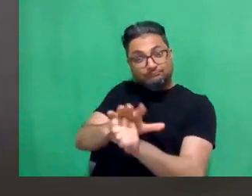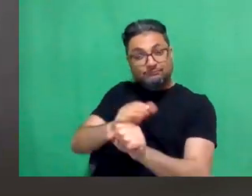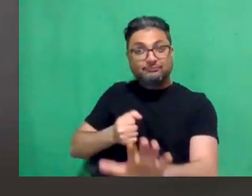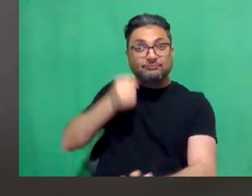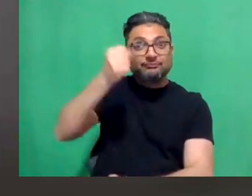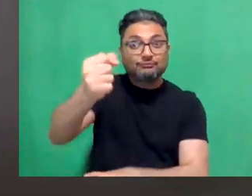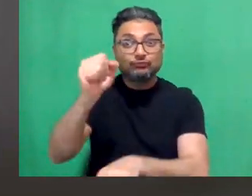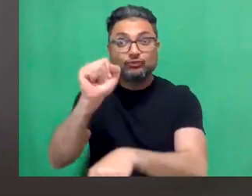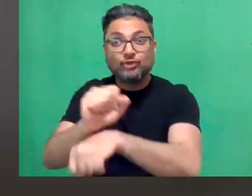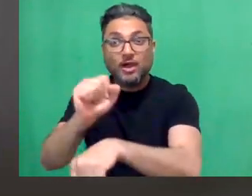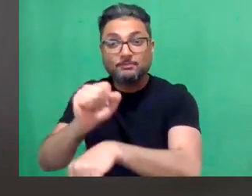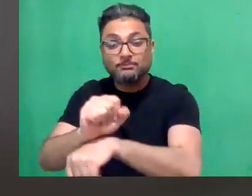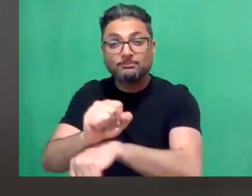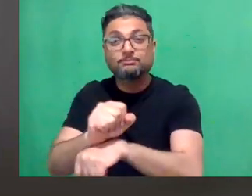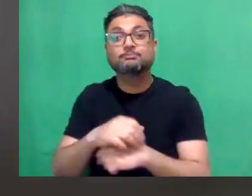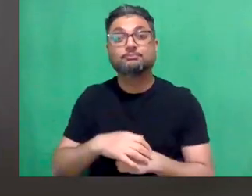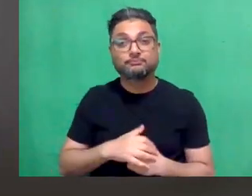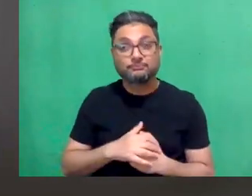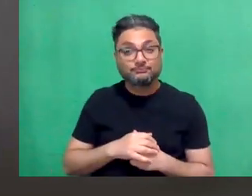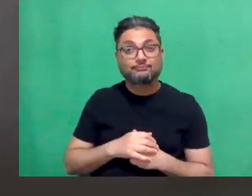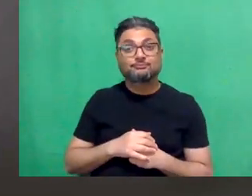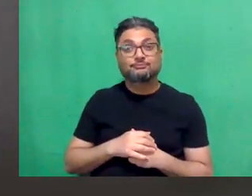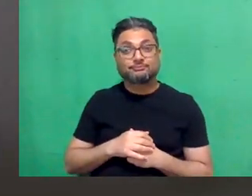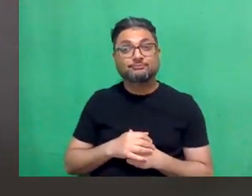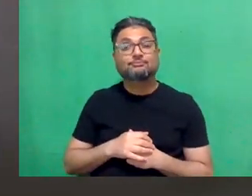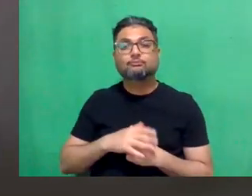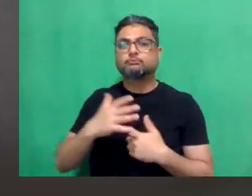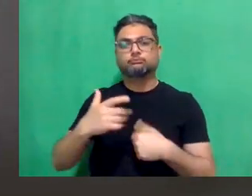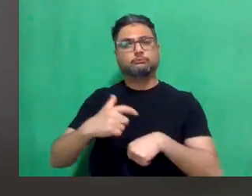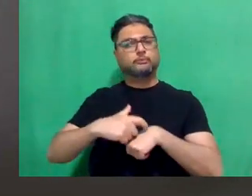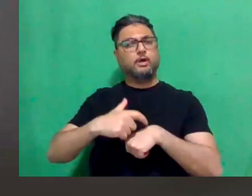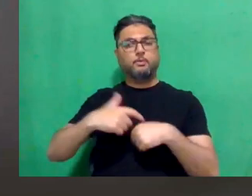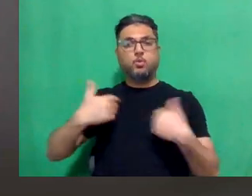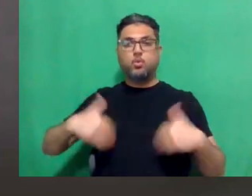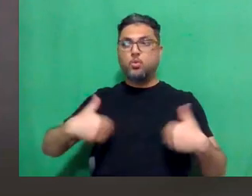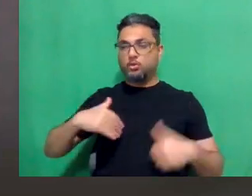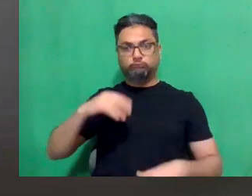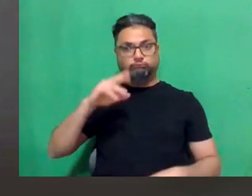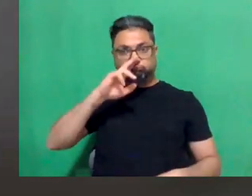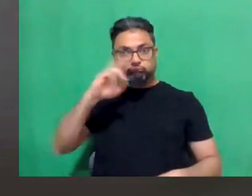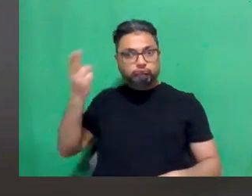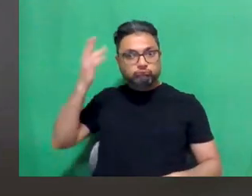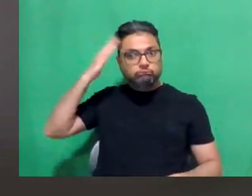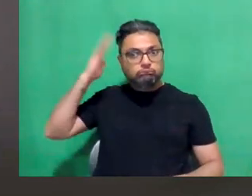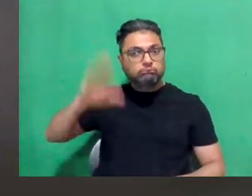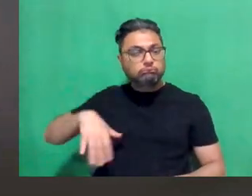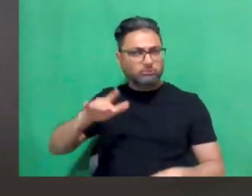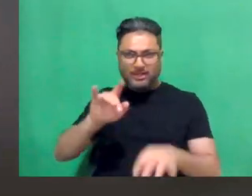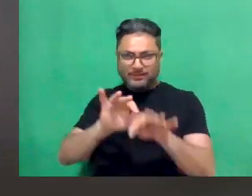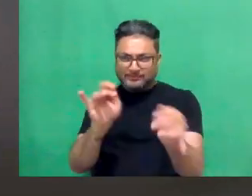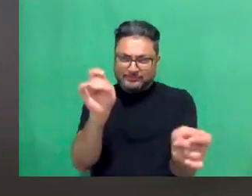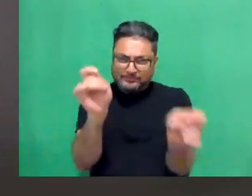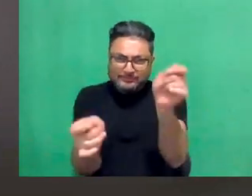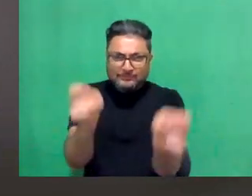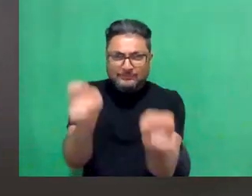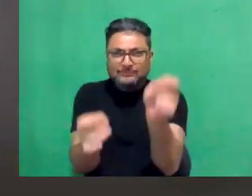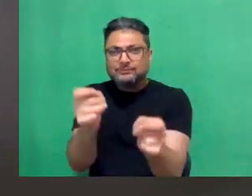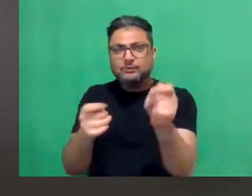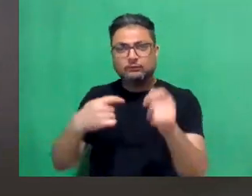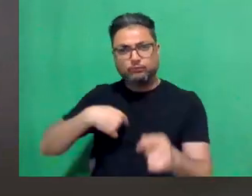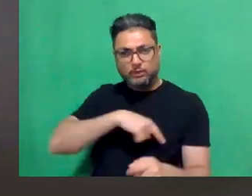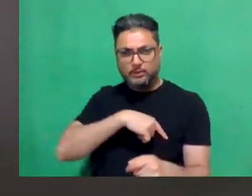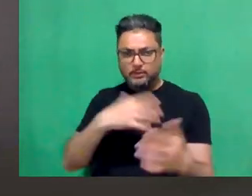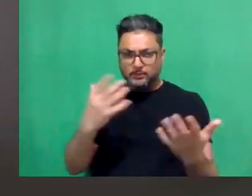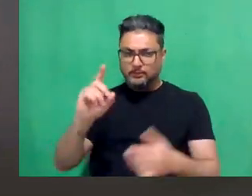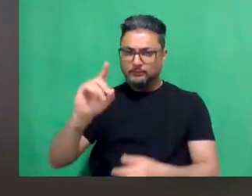world. This is a time like no other. So remember that as the pace of change continues to speed up, all of us will need to enhance our digital